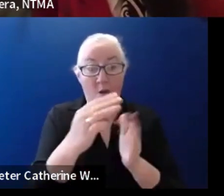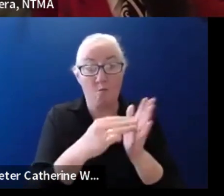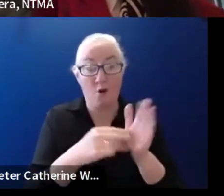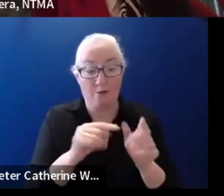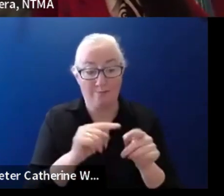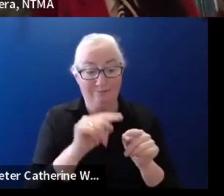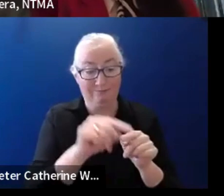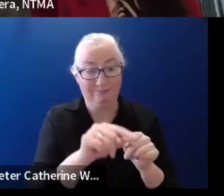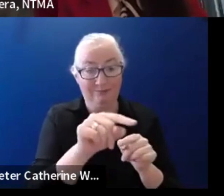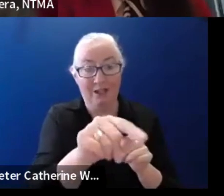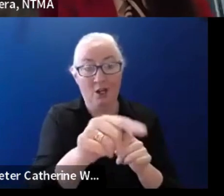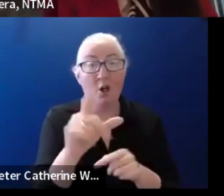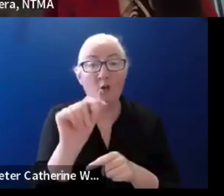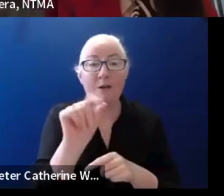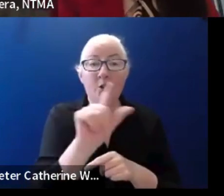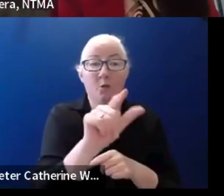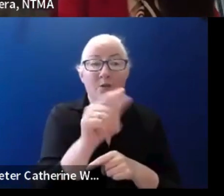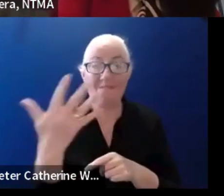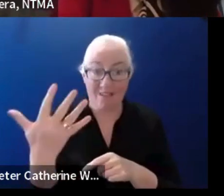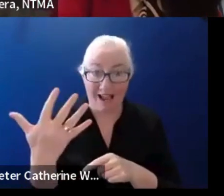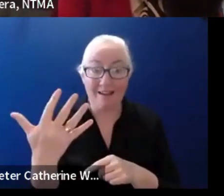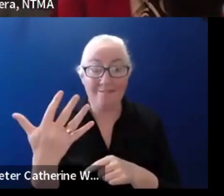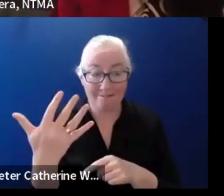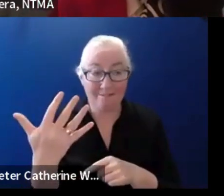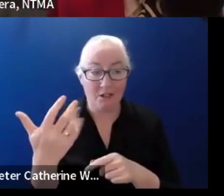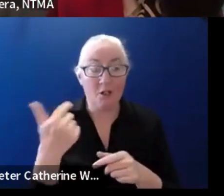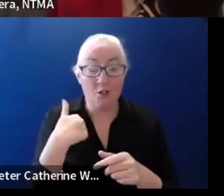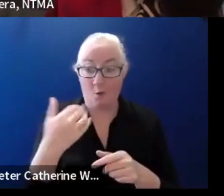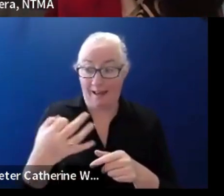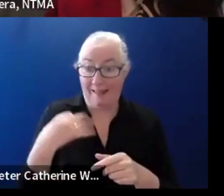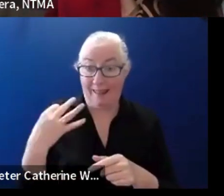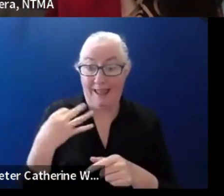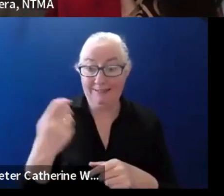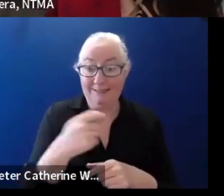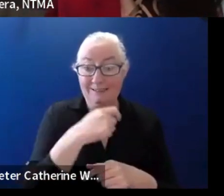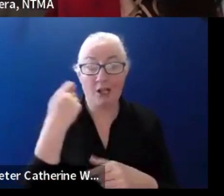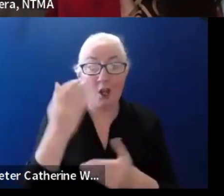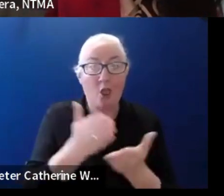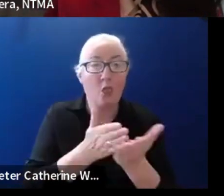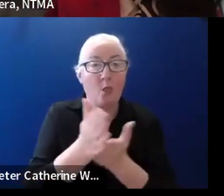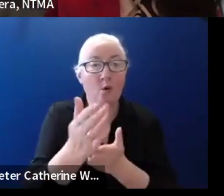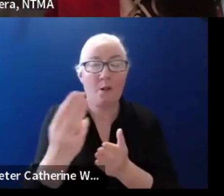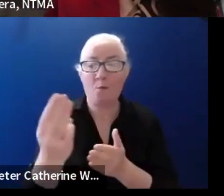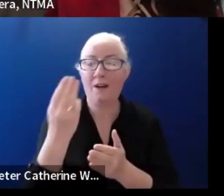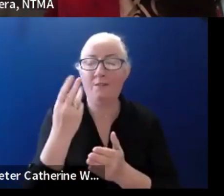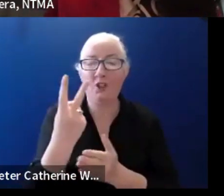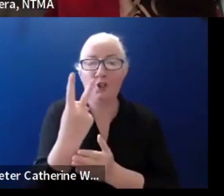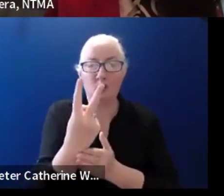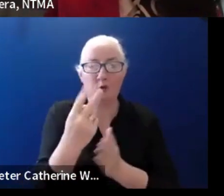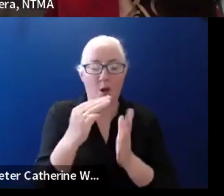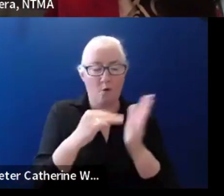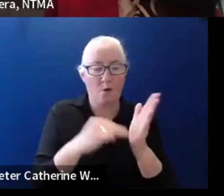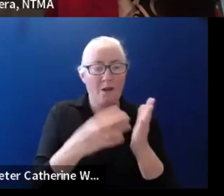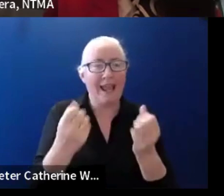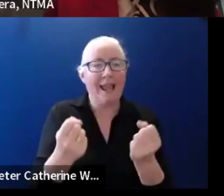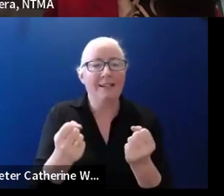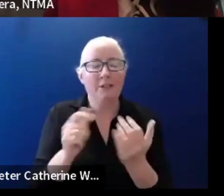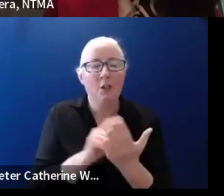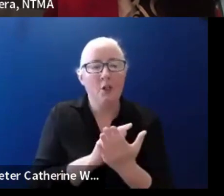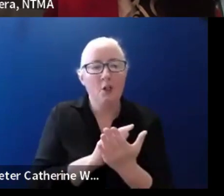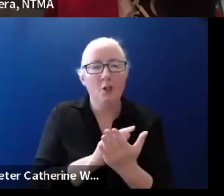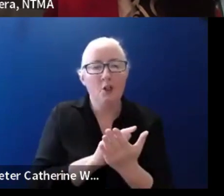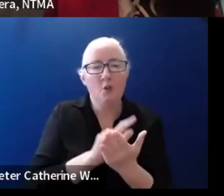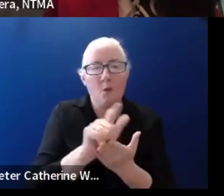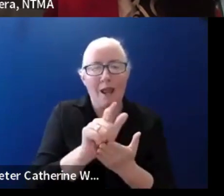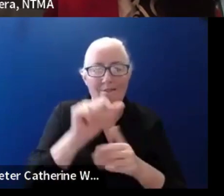in 2025. And we're delighted to say, like, through the previous 2 programs, like, we had 12